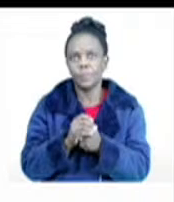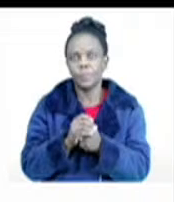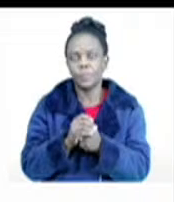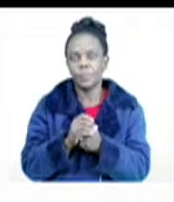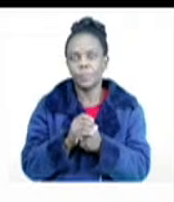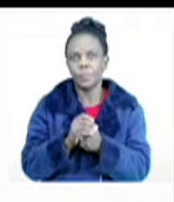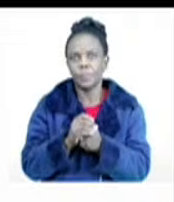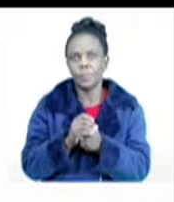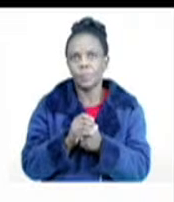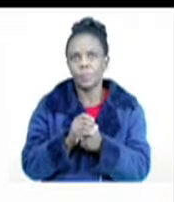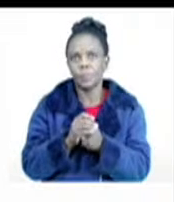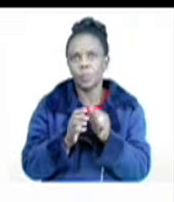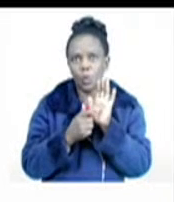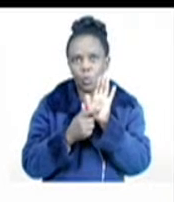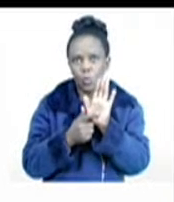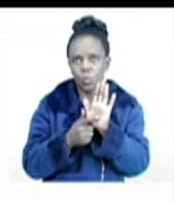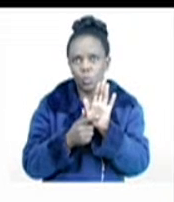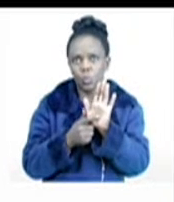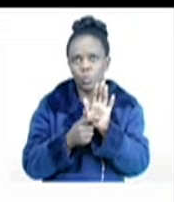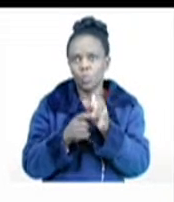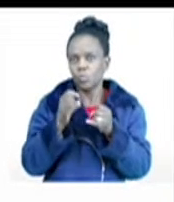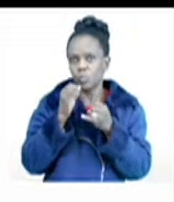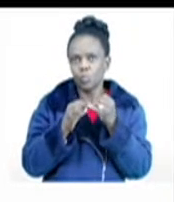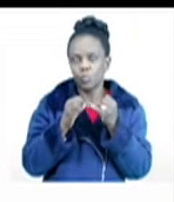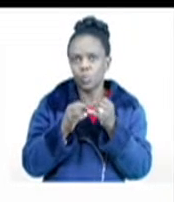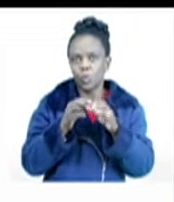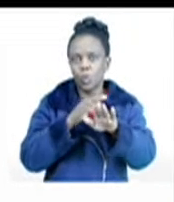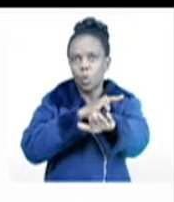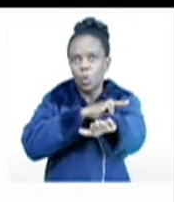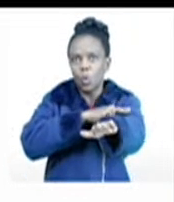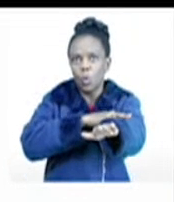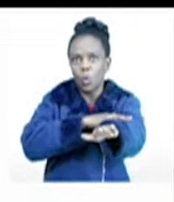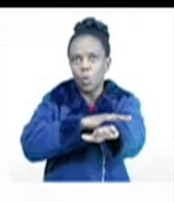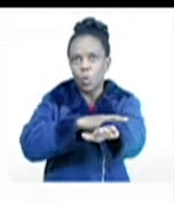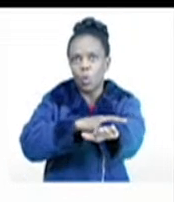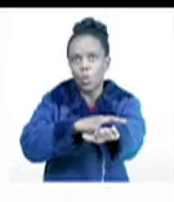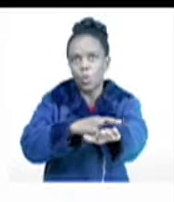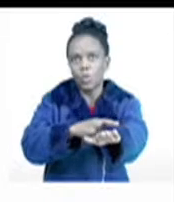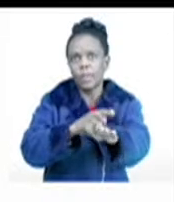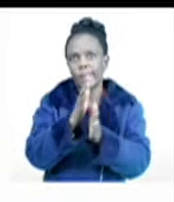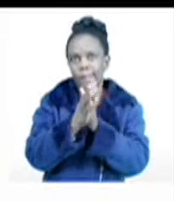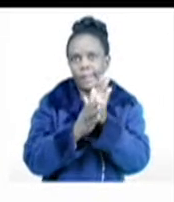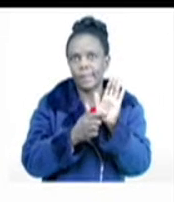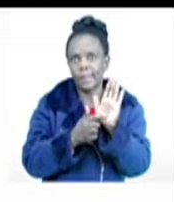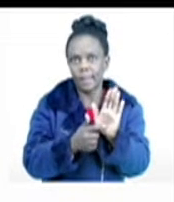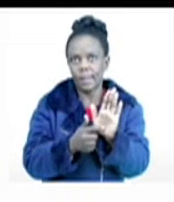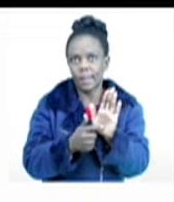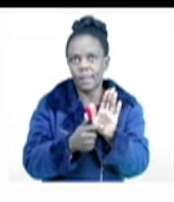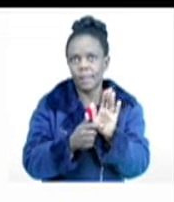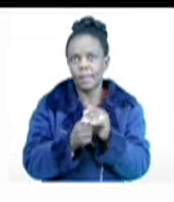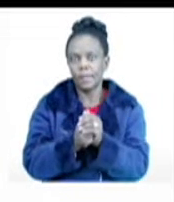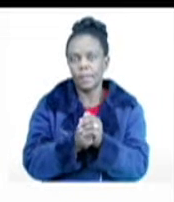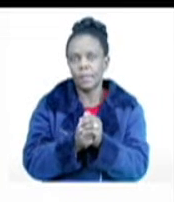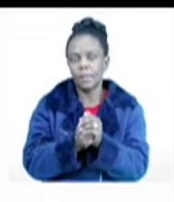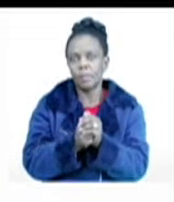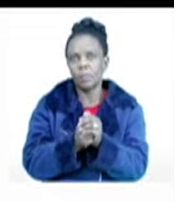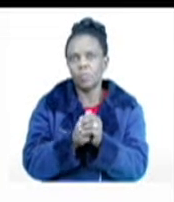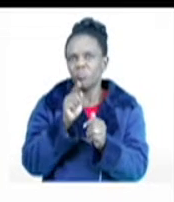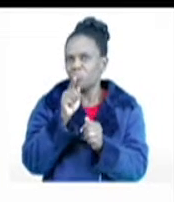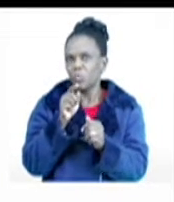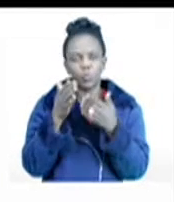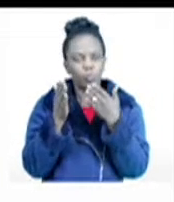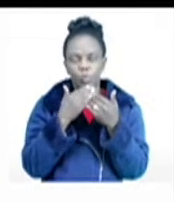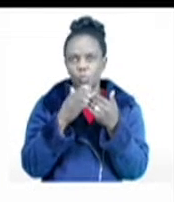Page 21 is showing our last road sign for today. Now, this one is very simple because we always see